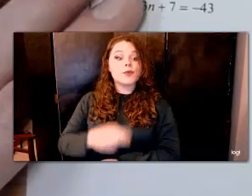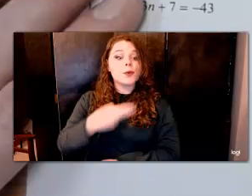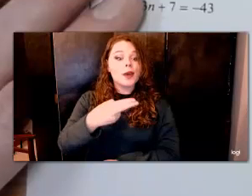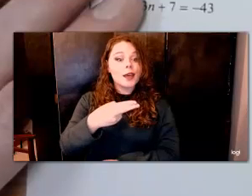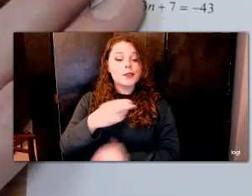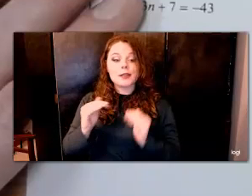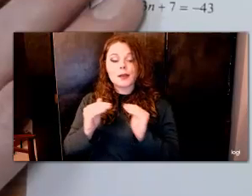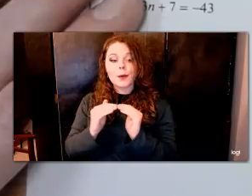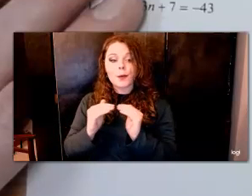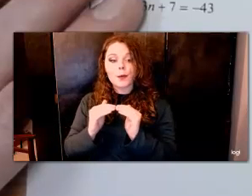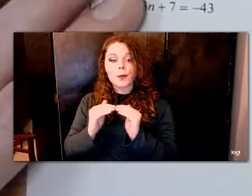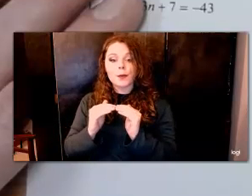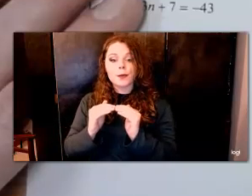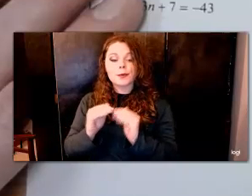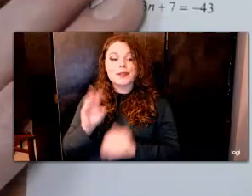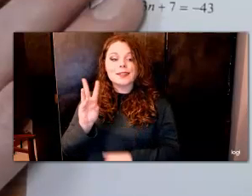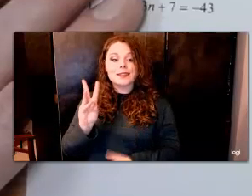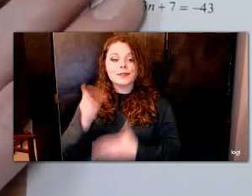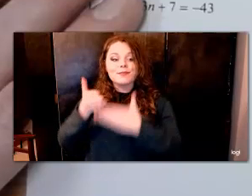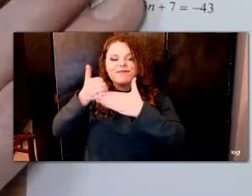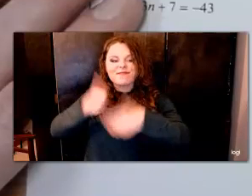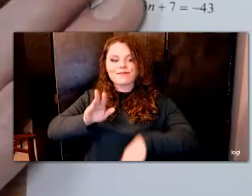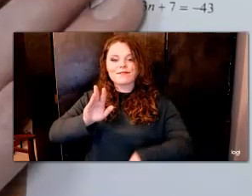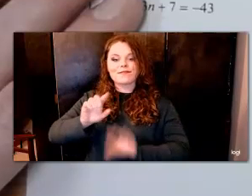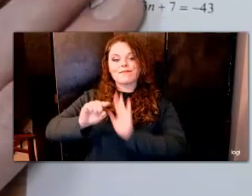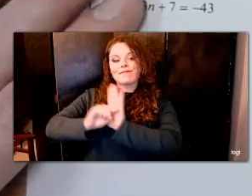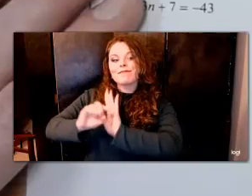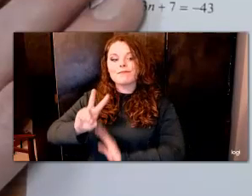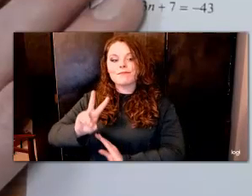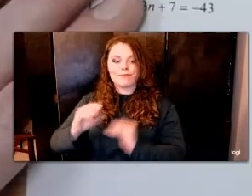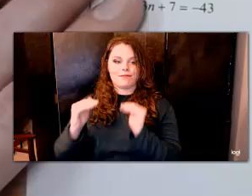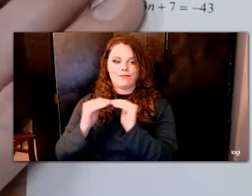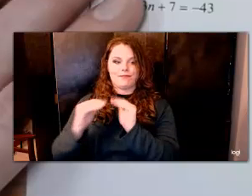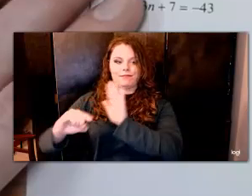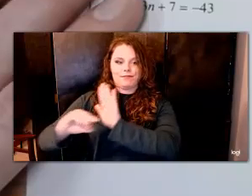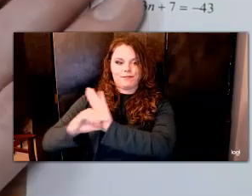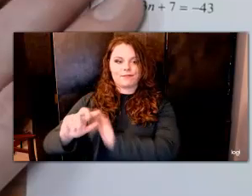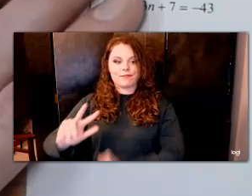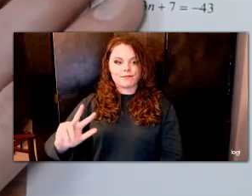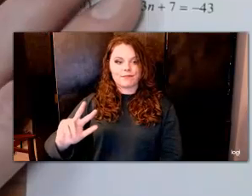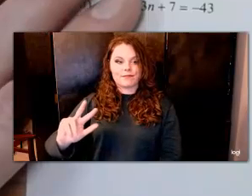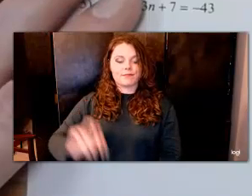equals 6 divided by negative 2 is negative 3.